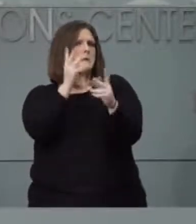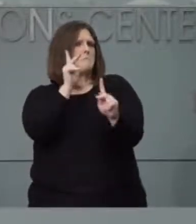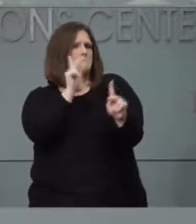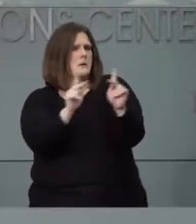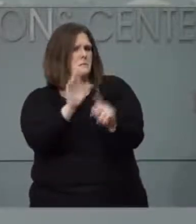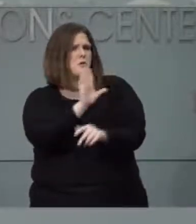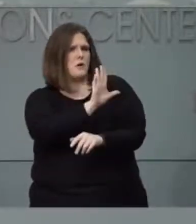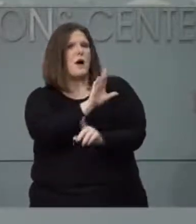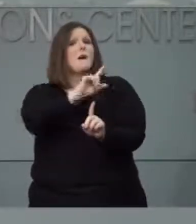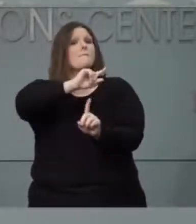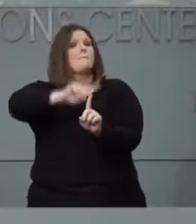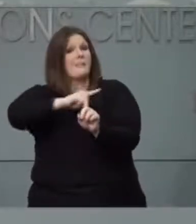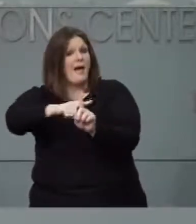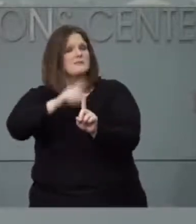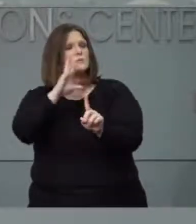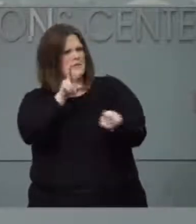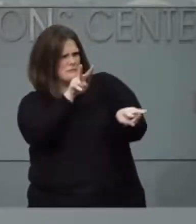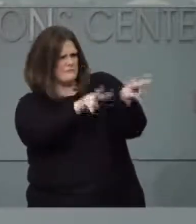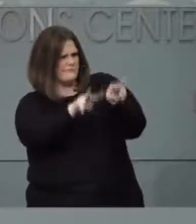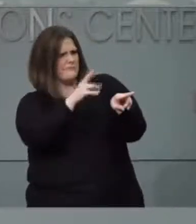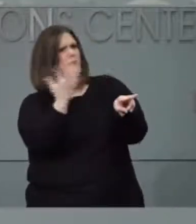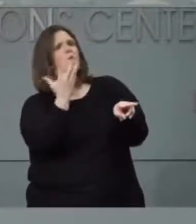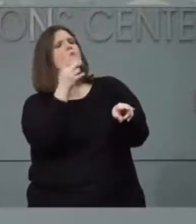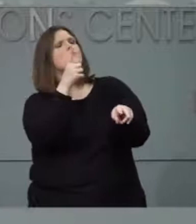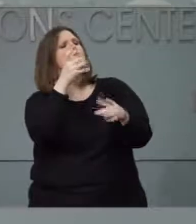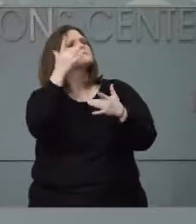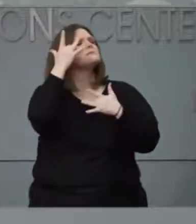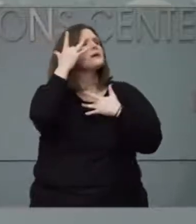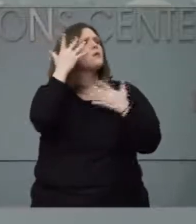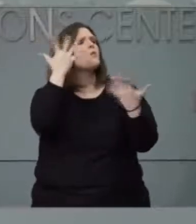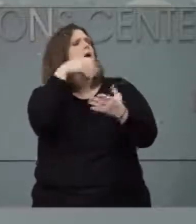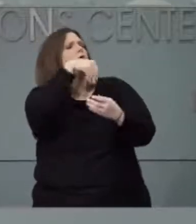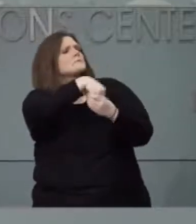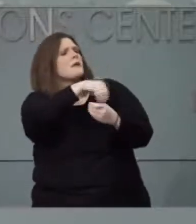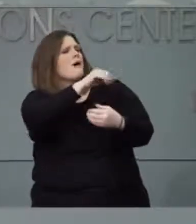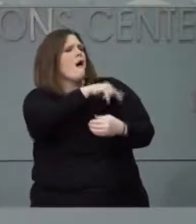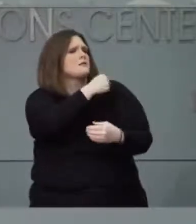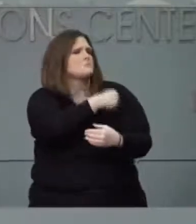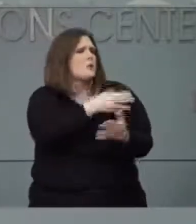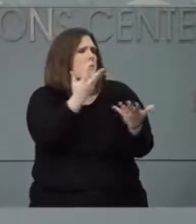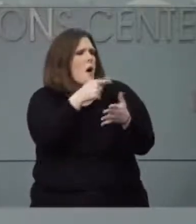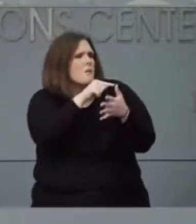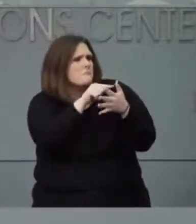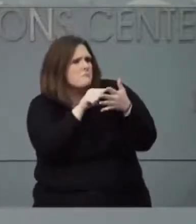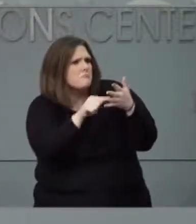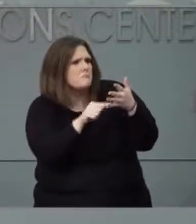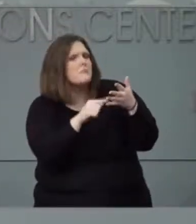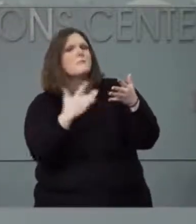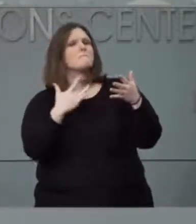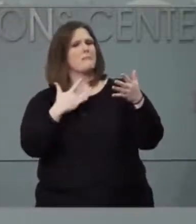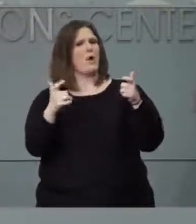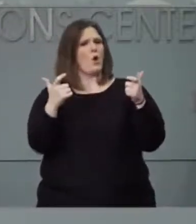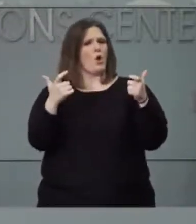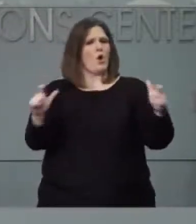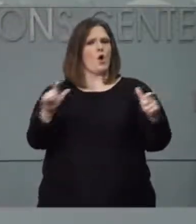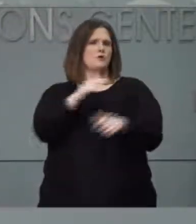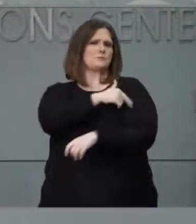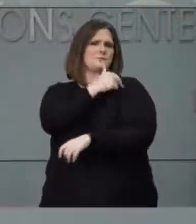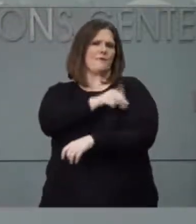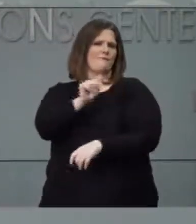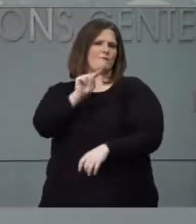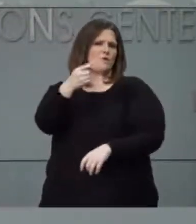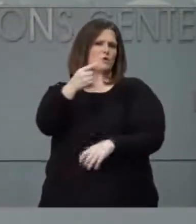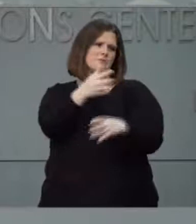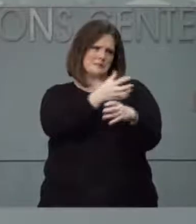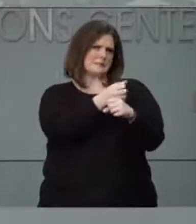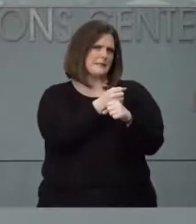population. So that is how the distribution will go, again, to a limited number of hospitals, generally are larger hospitals. The hospitals